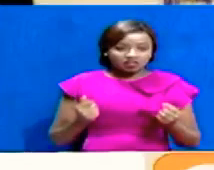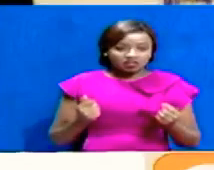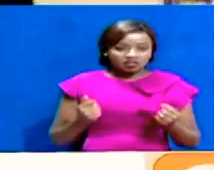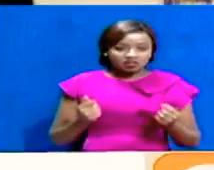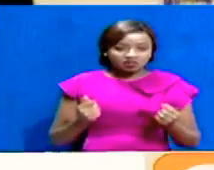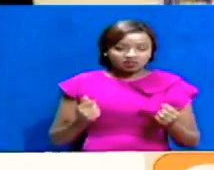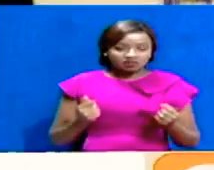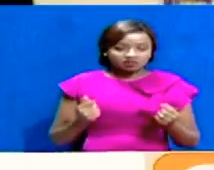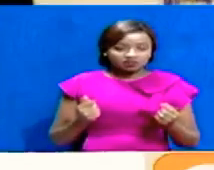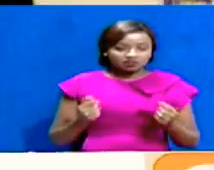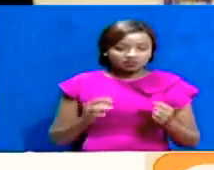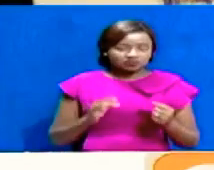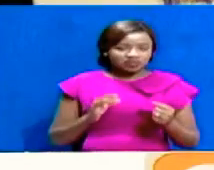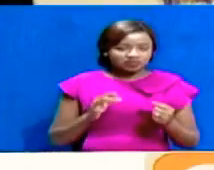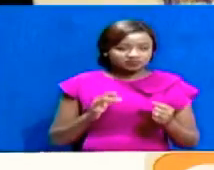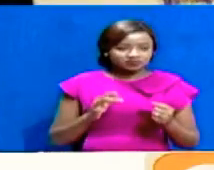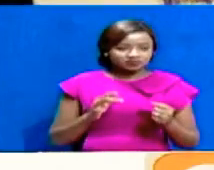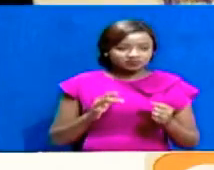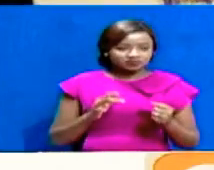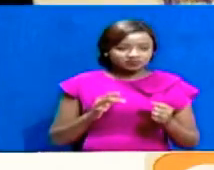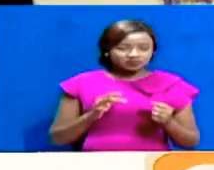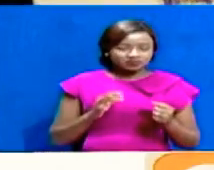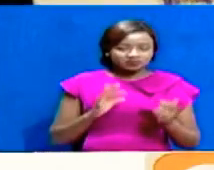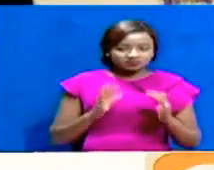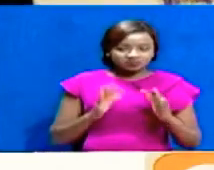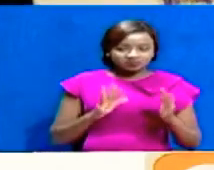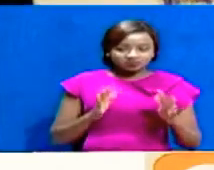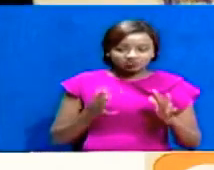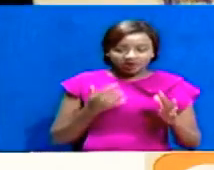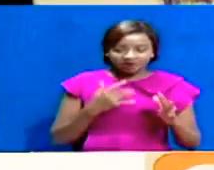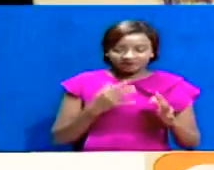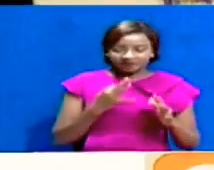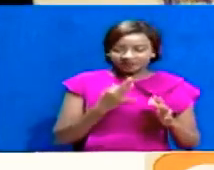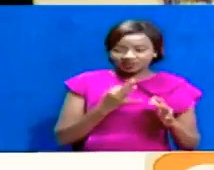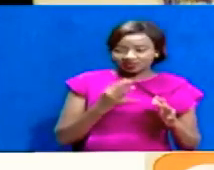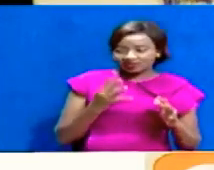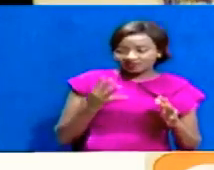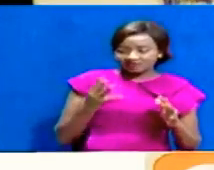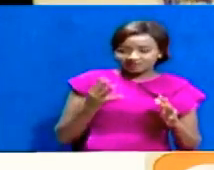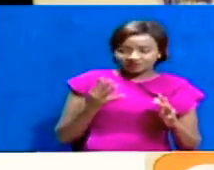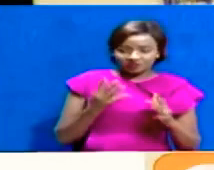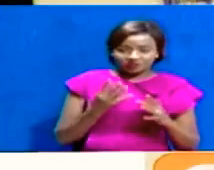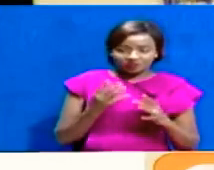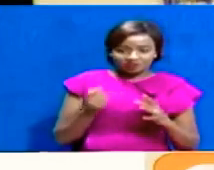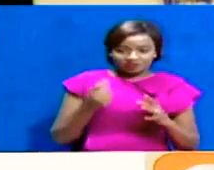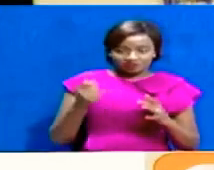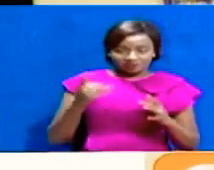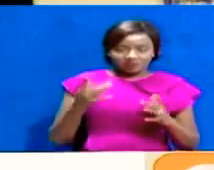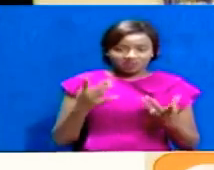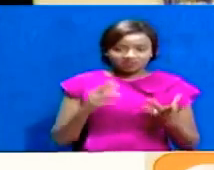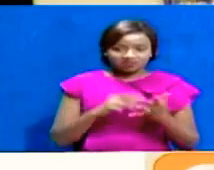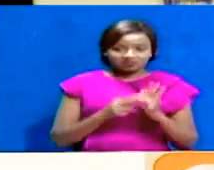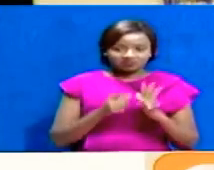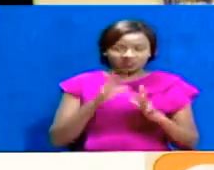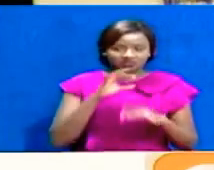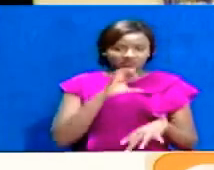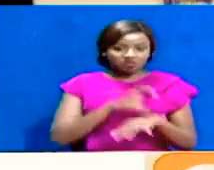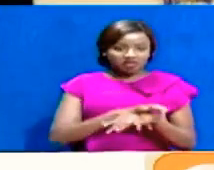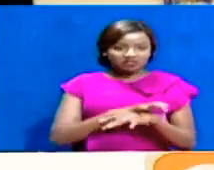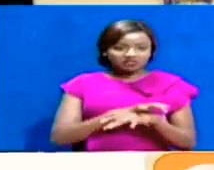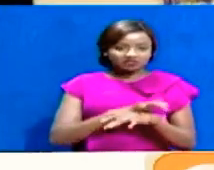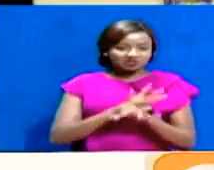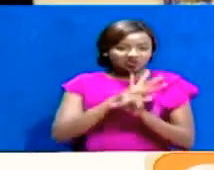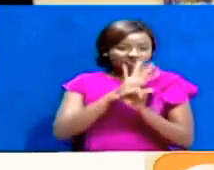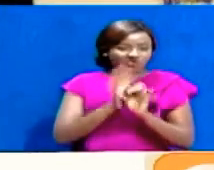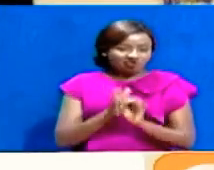much time you are immune, it went up to about probably 3-4 months. And